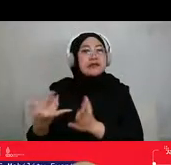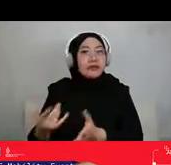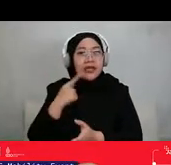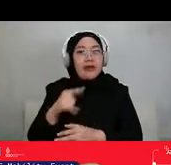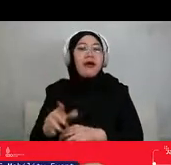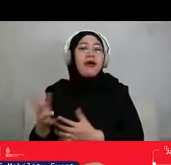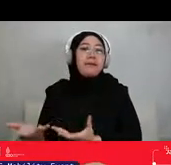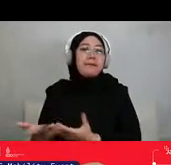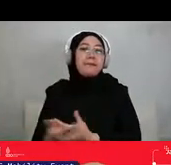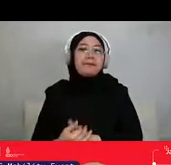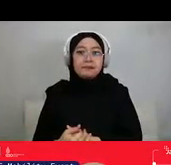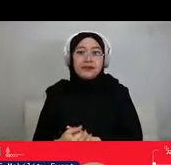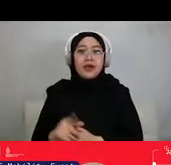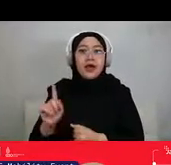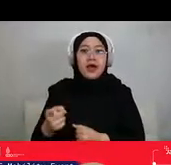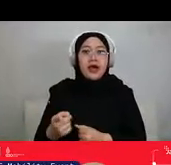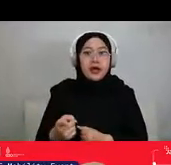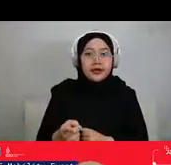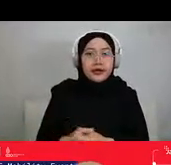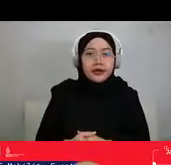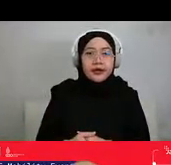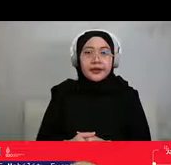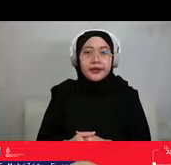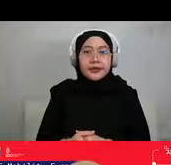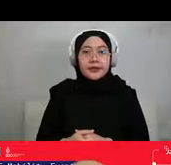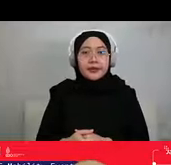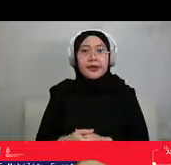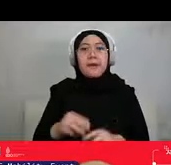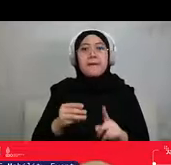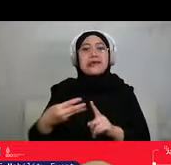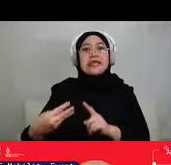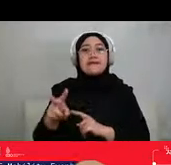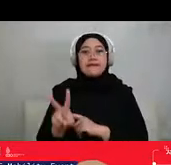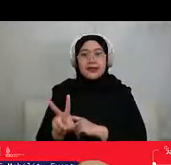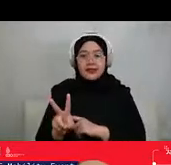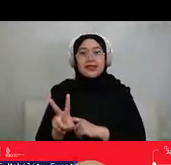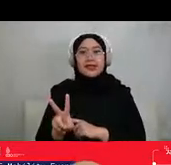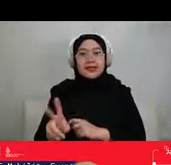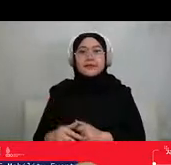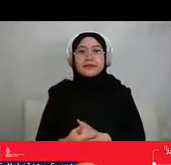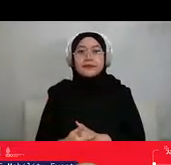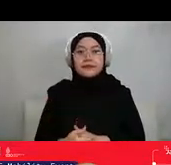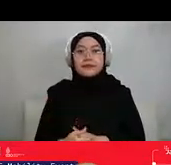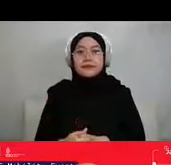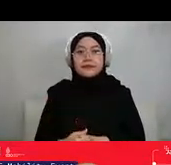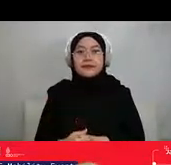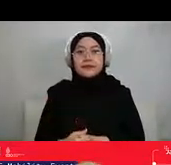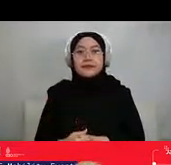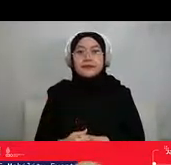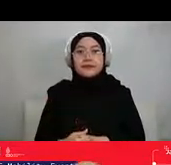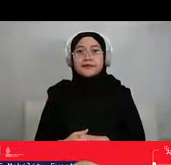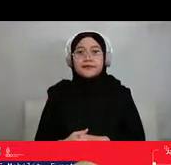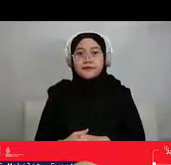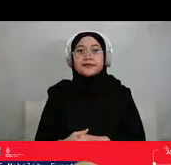electric vehicles, where it's a slight progress from the plug-in hybrid, where the